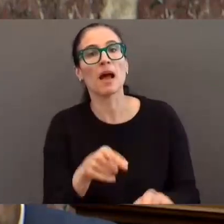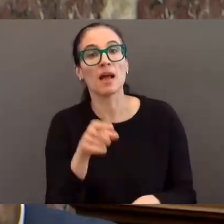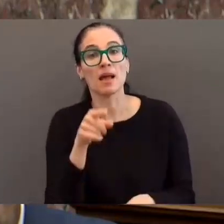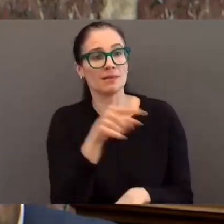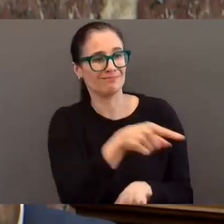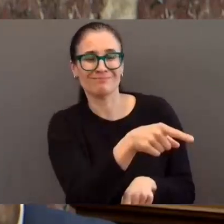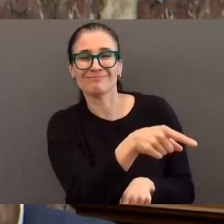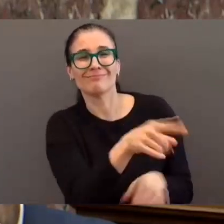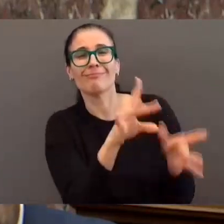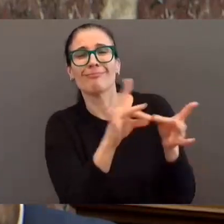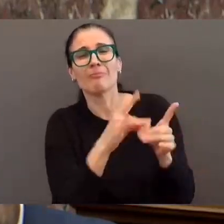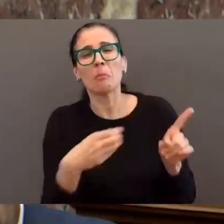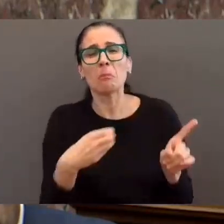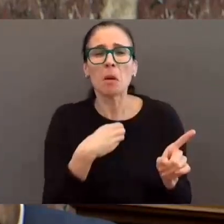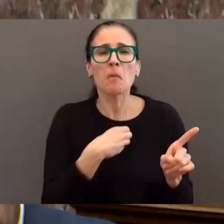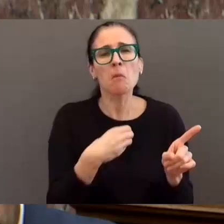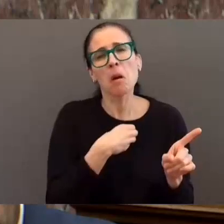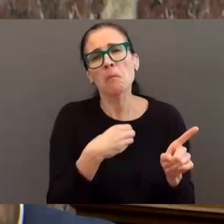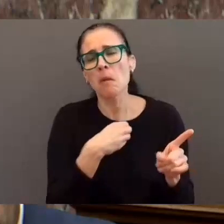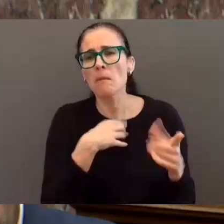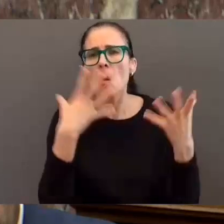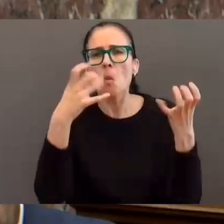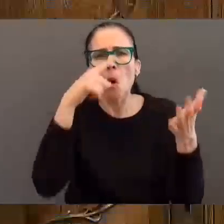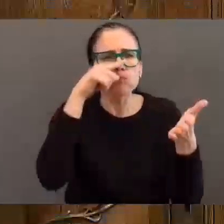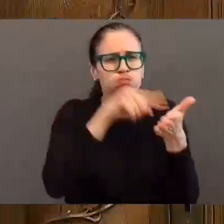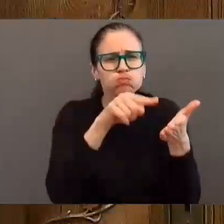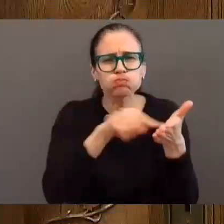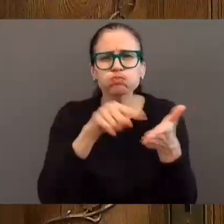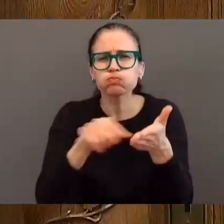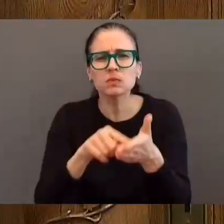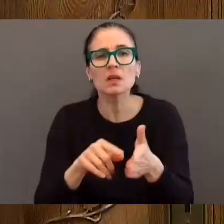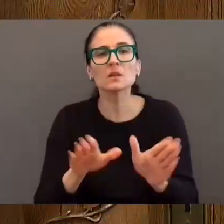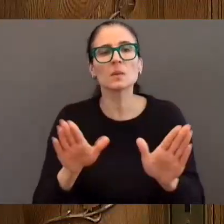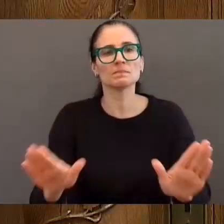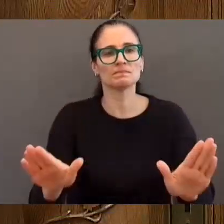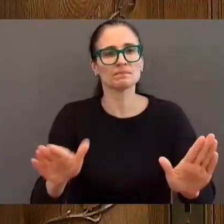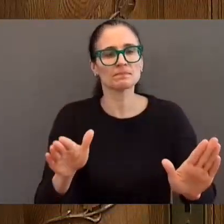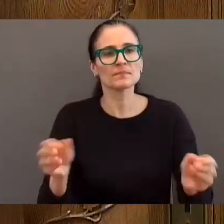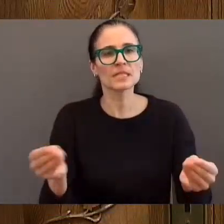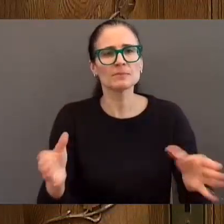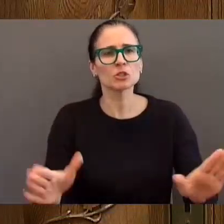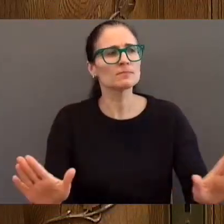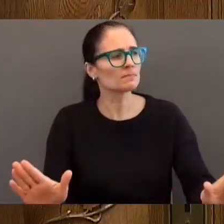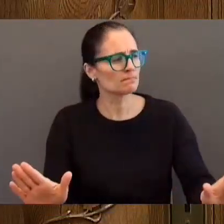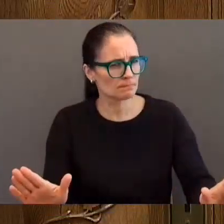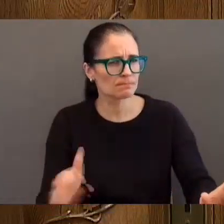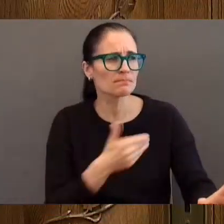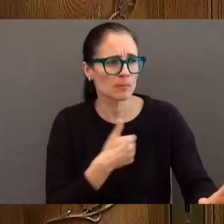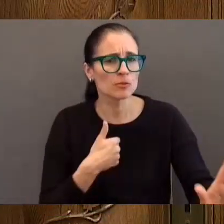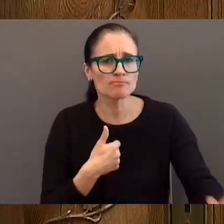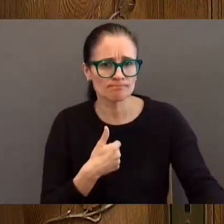decriminalization and for the province to develop a fentanyl strategy. Hold on.